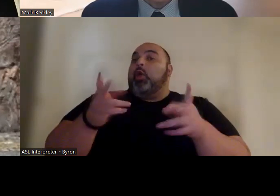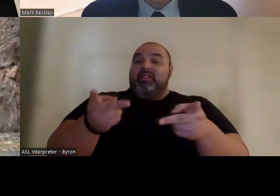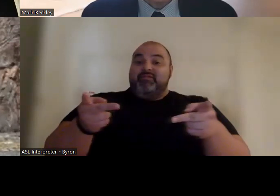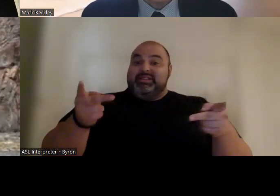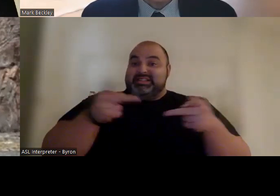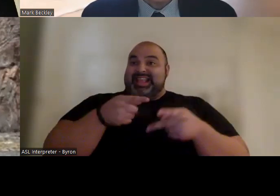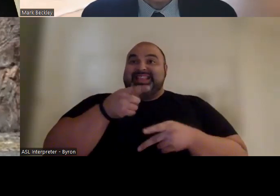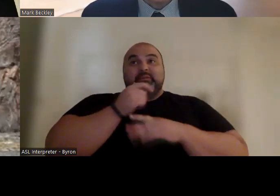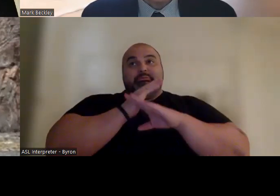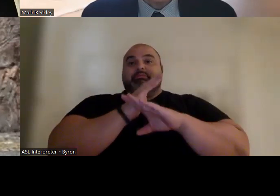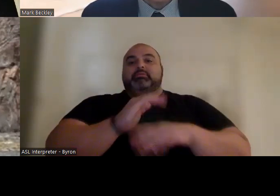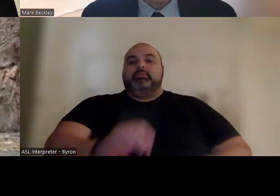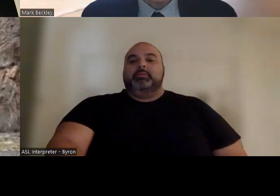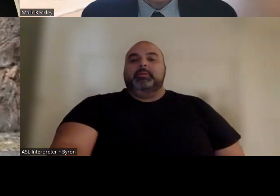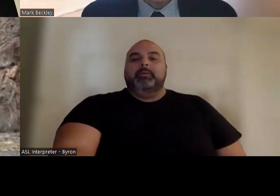was.